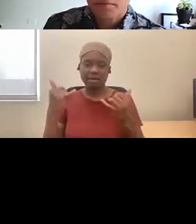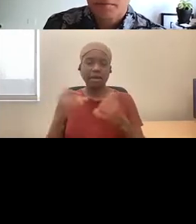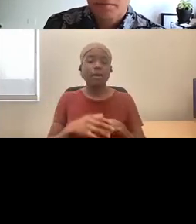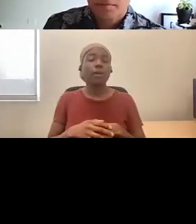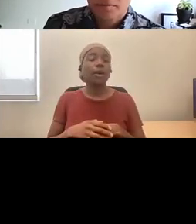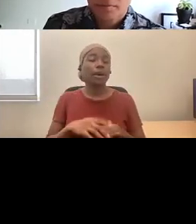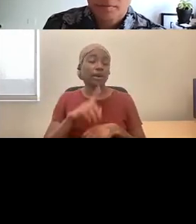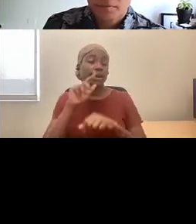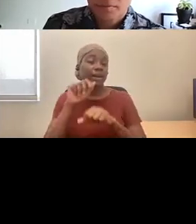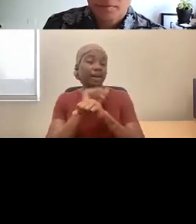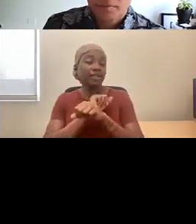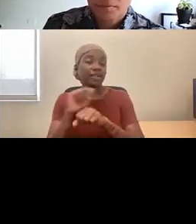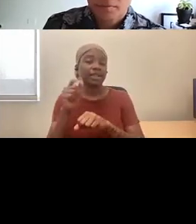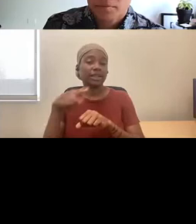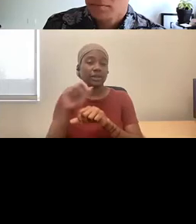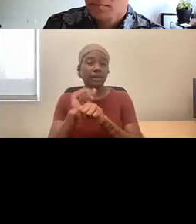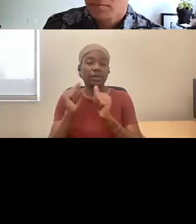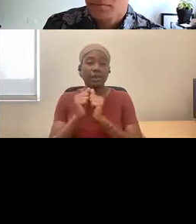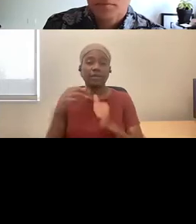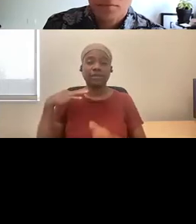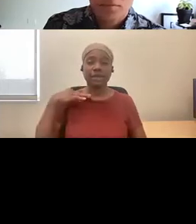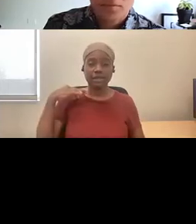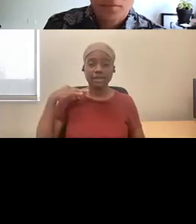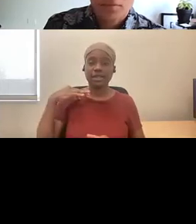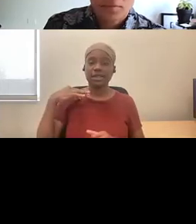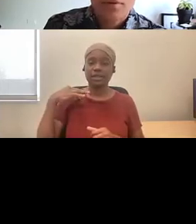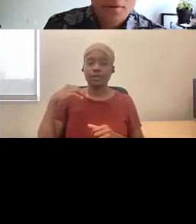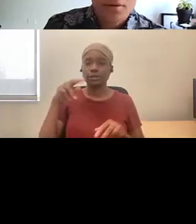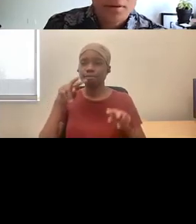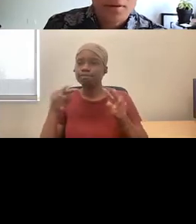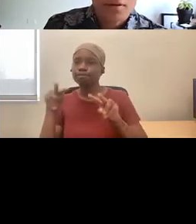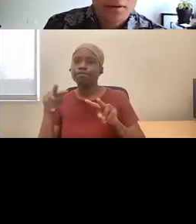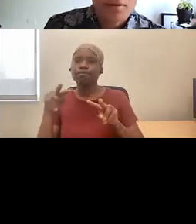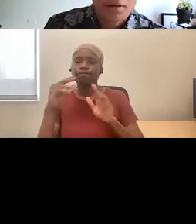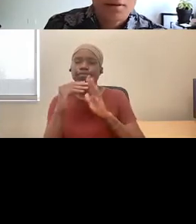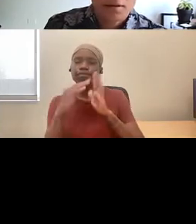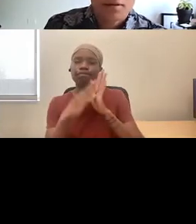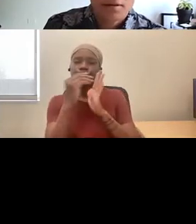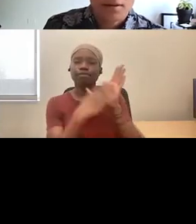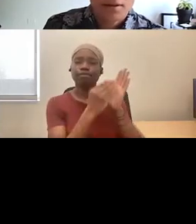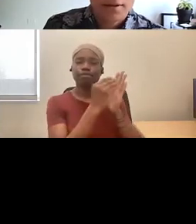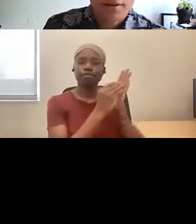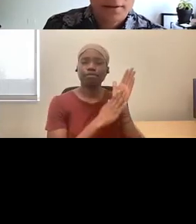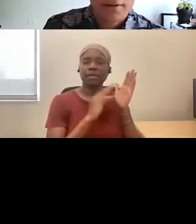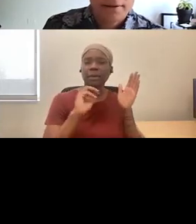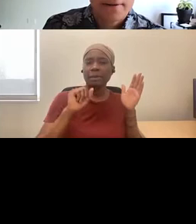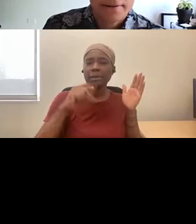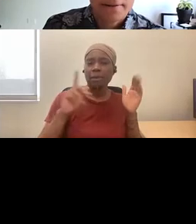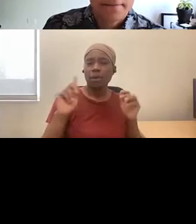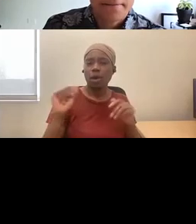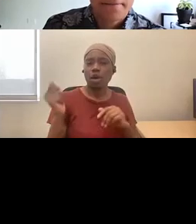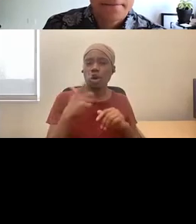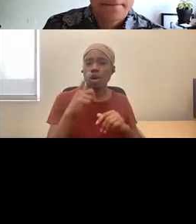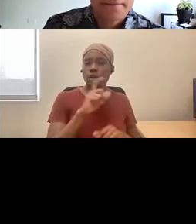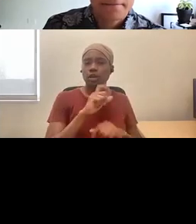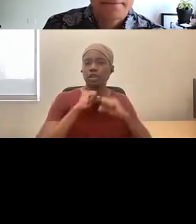working with like volunteers to map the security cameras around the city, so that they can create kind of a reference for